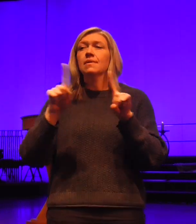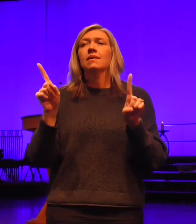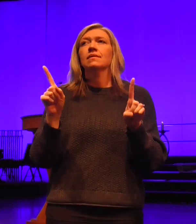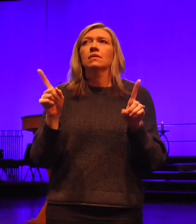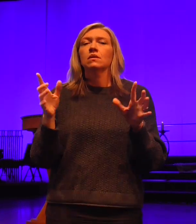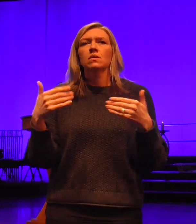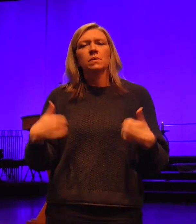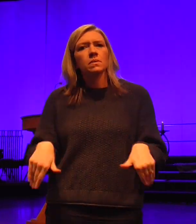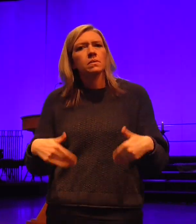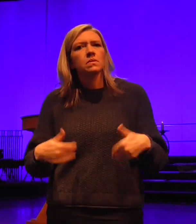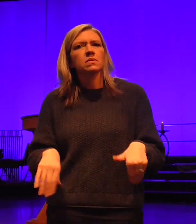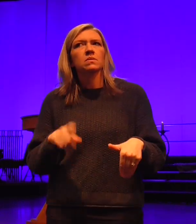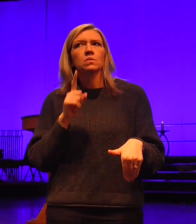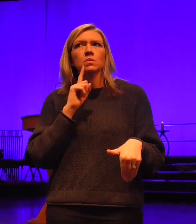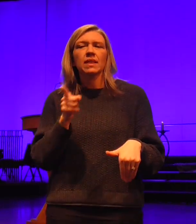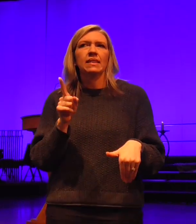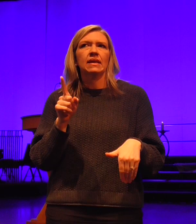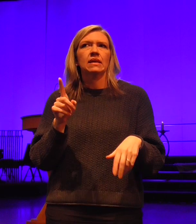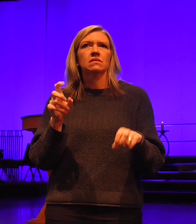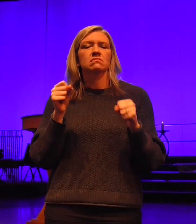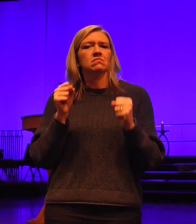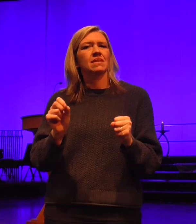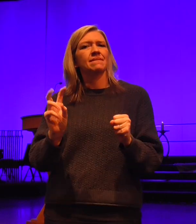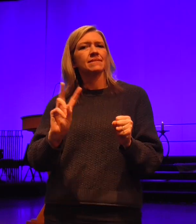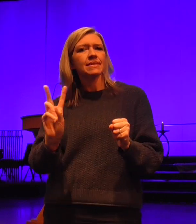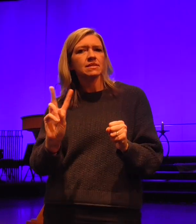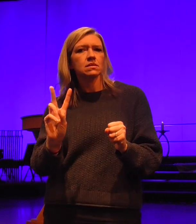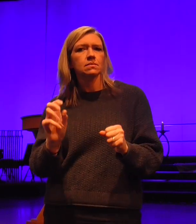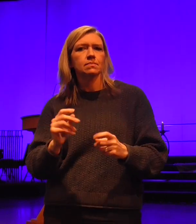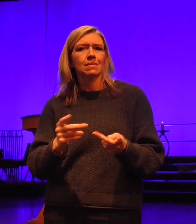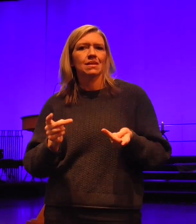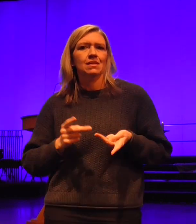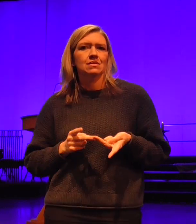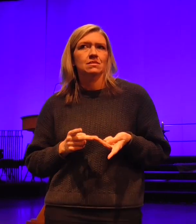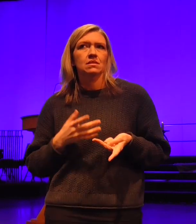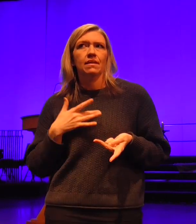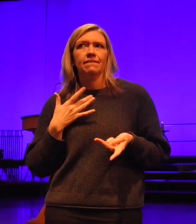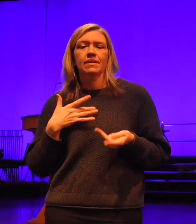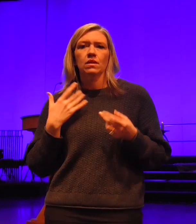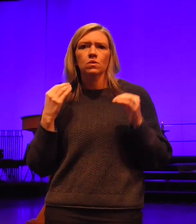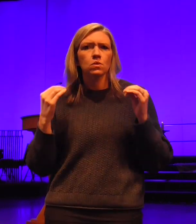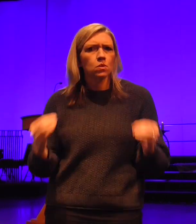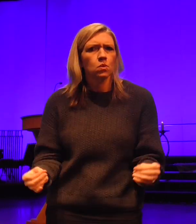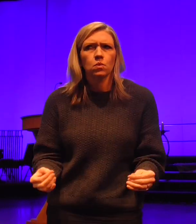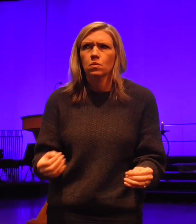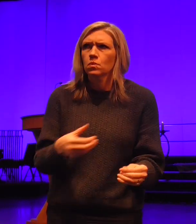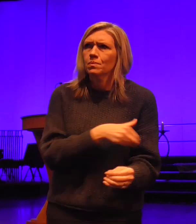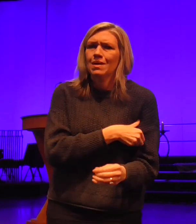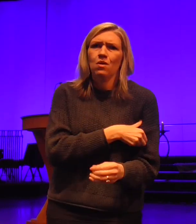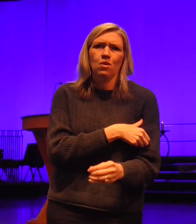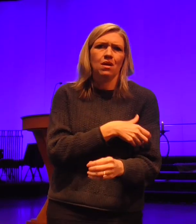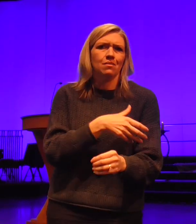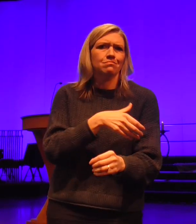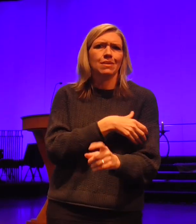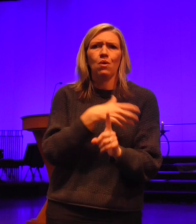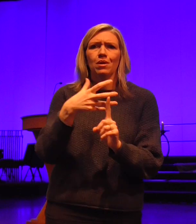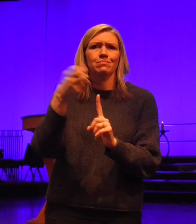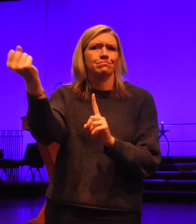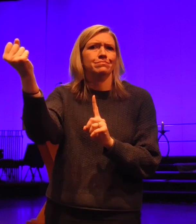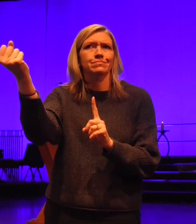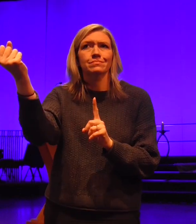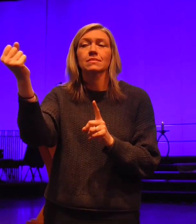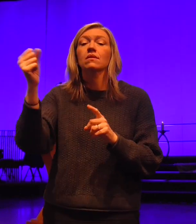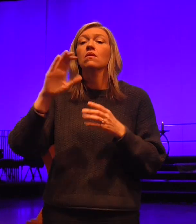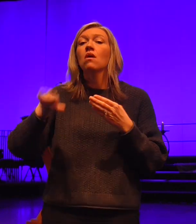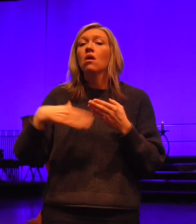also a very victim-y place, because it's a feeling of powerlessness. Now, with all of these kingdoms,